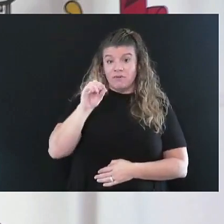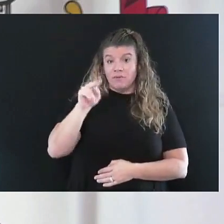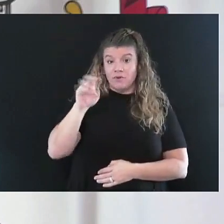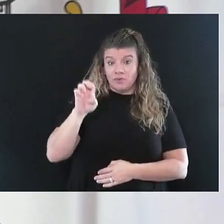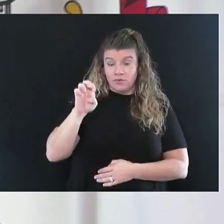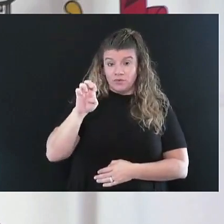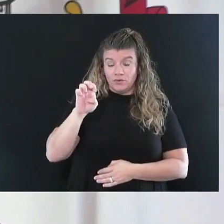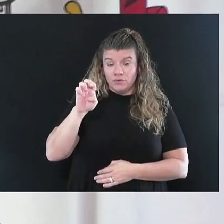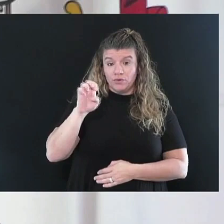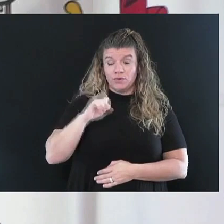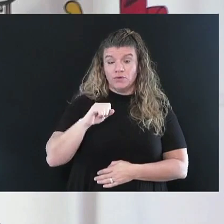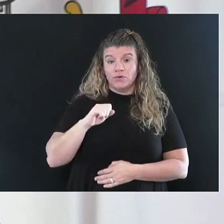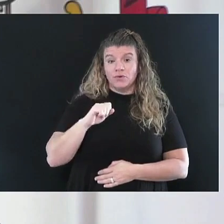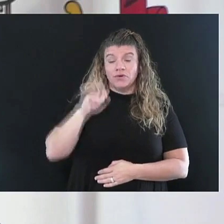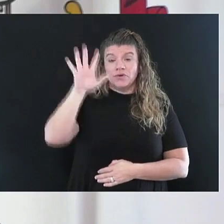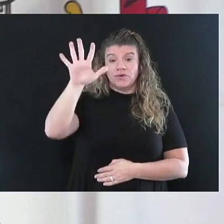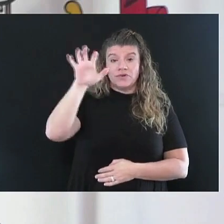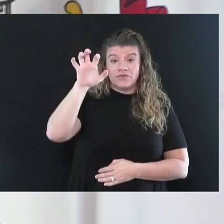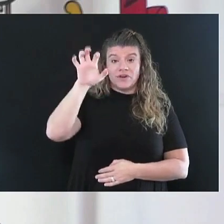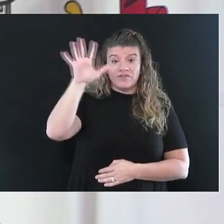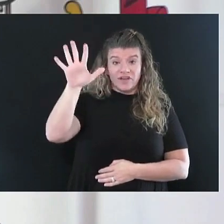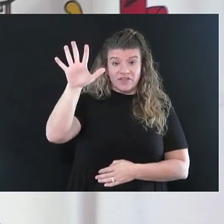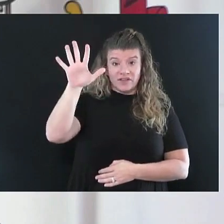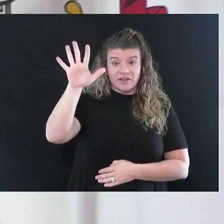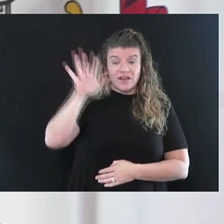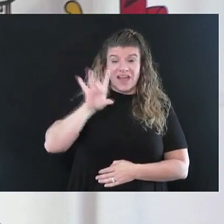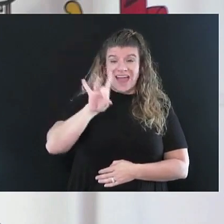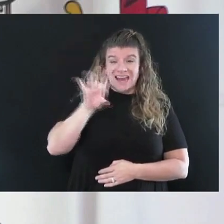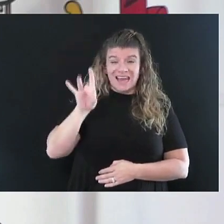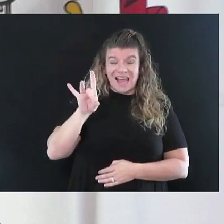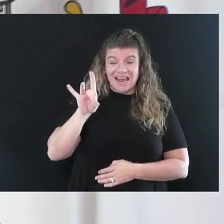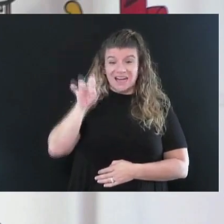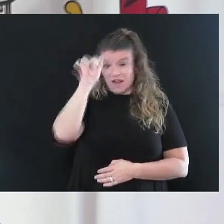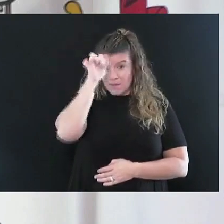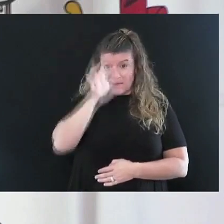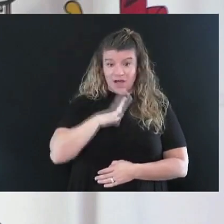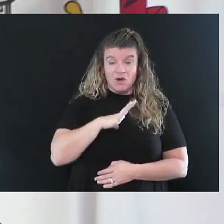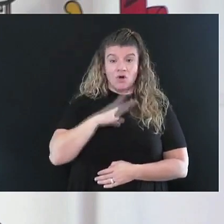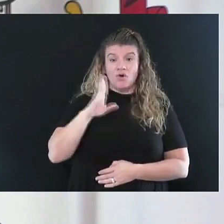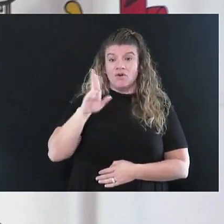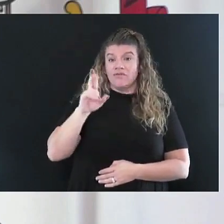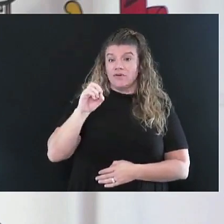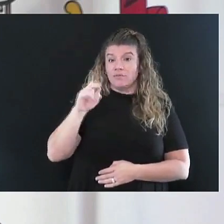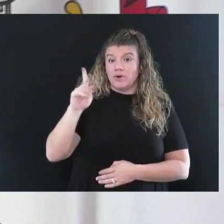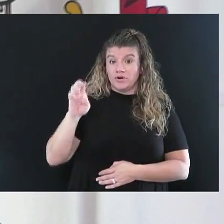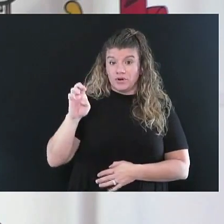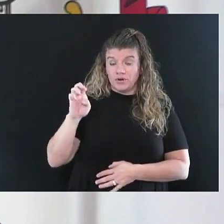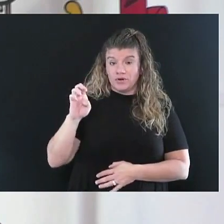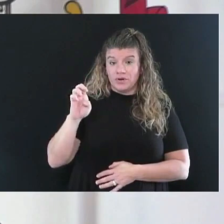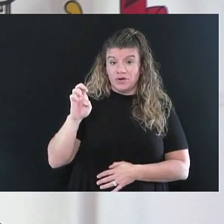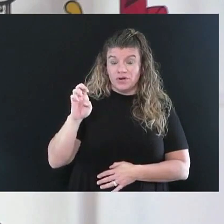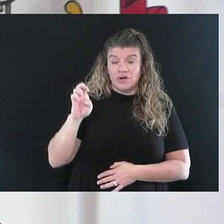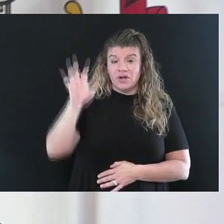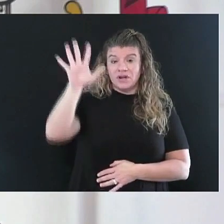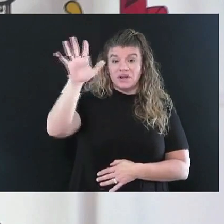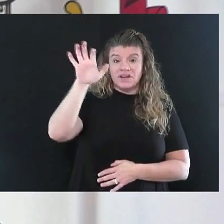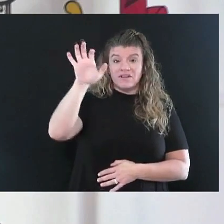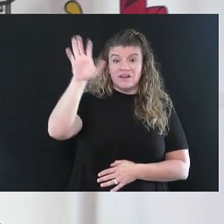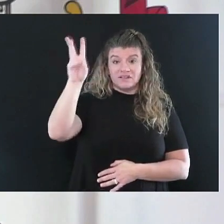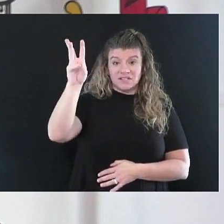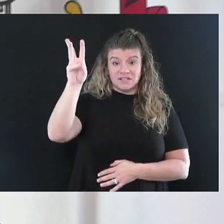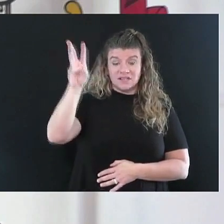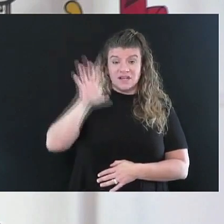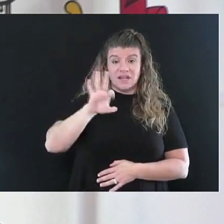County. Our 505th death, an 88-year-old male from Brooke County. Our 506th